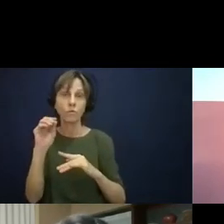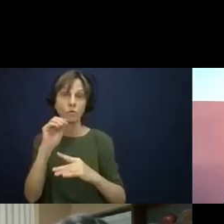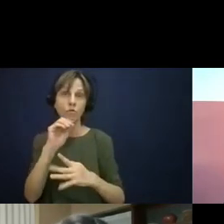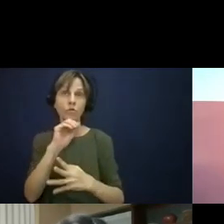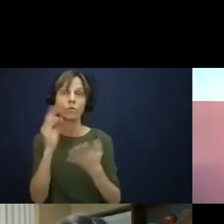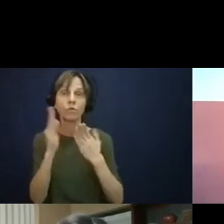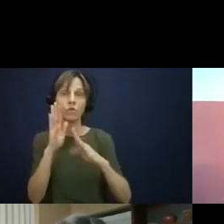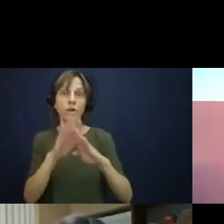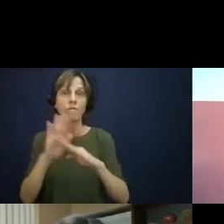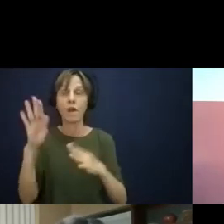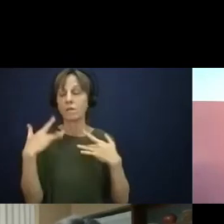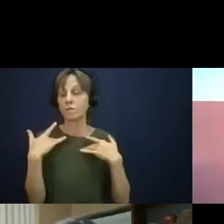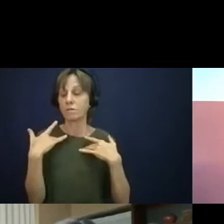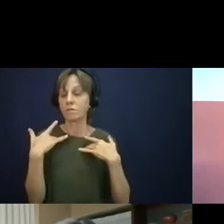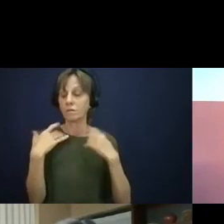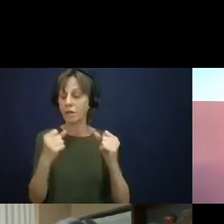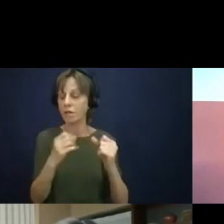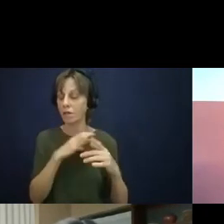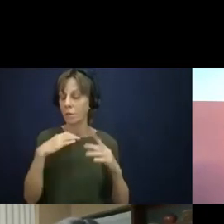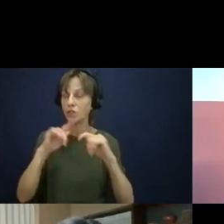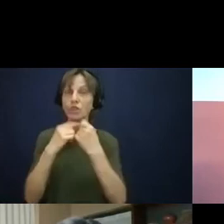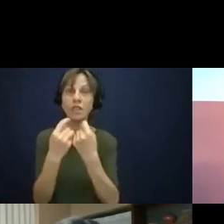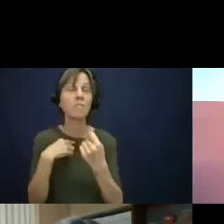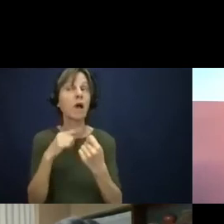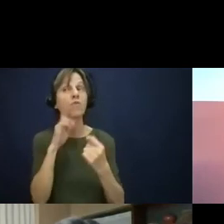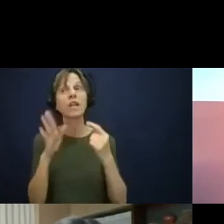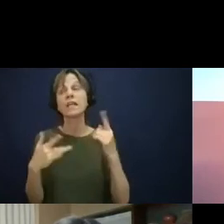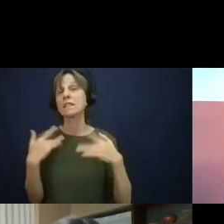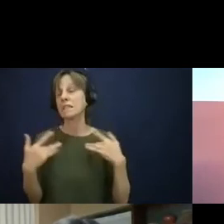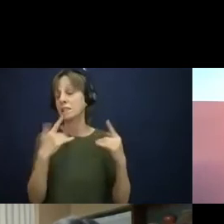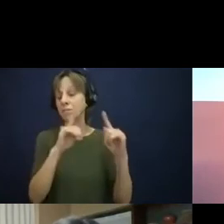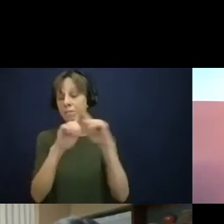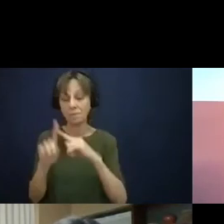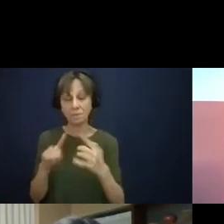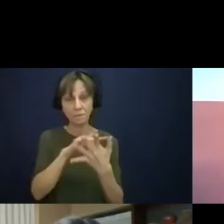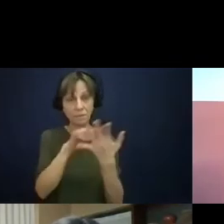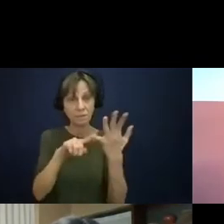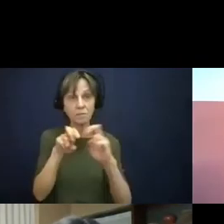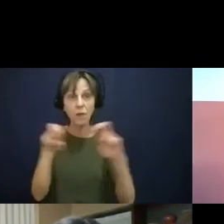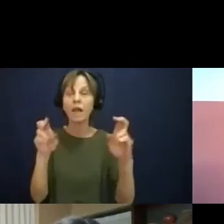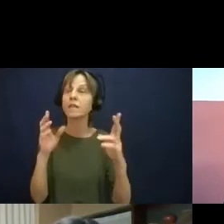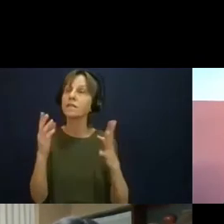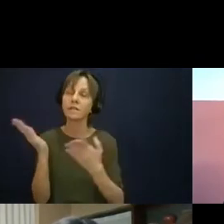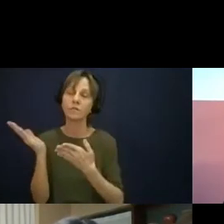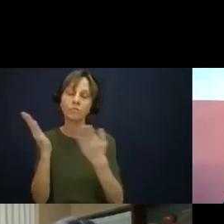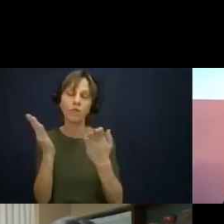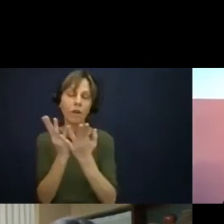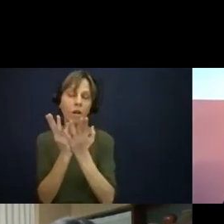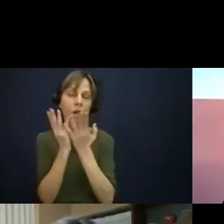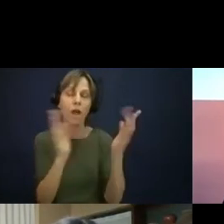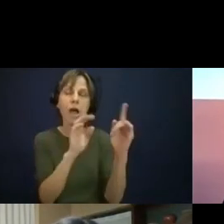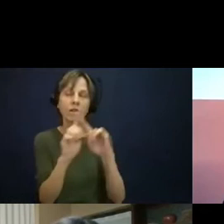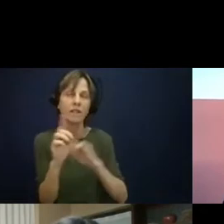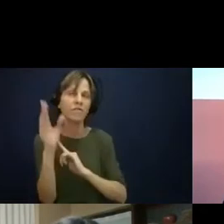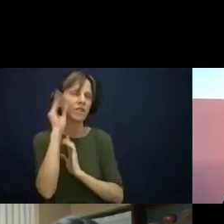So I'm very excited because these panelists bring an unbelievable depth of experience to this work. So just to begin